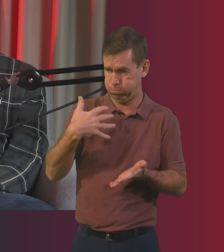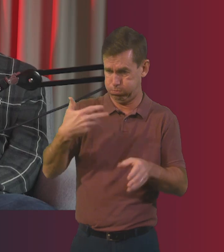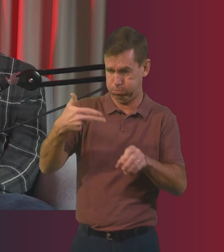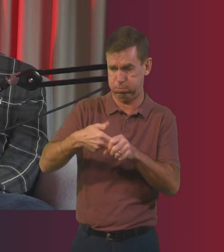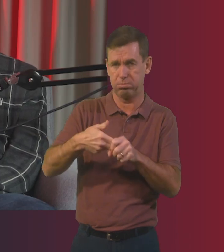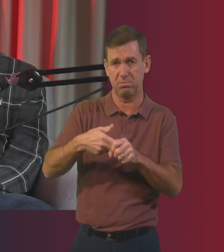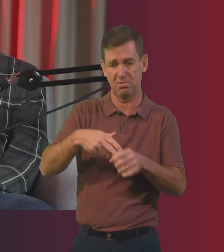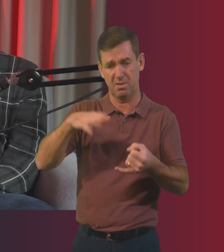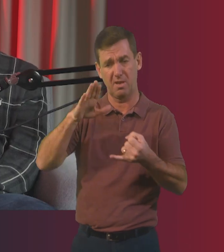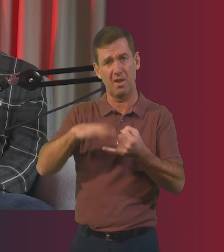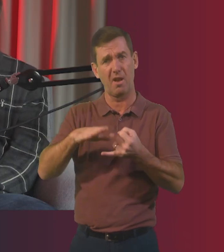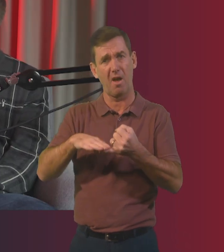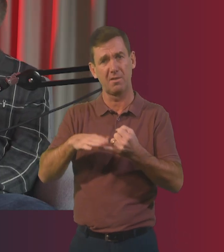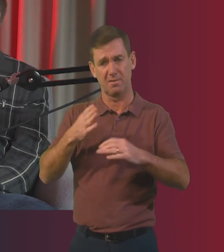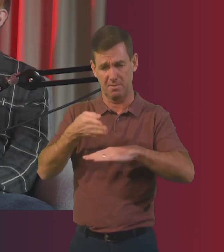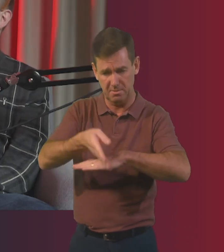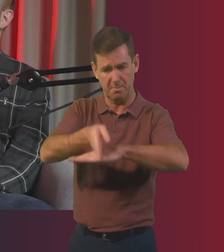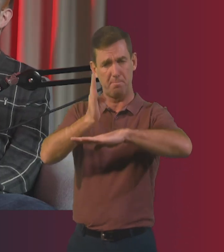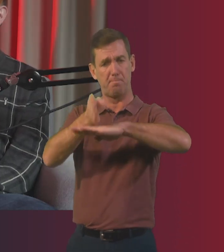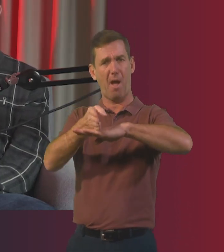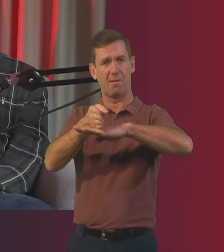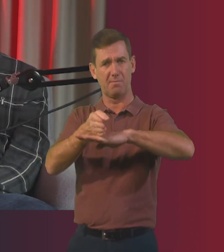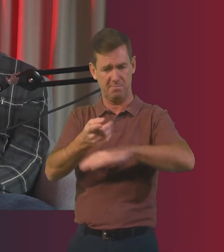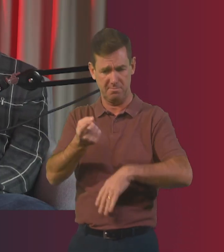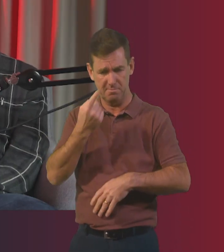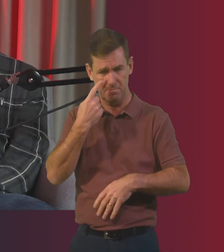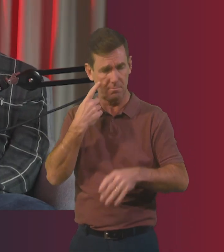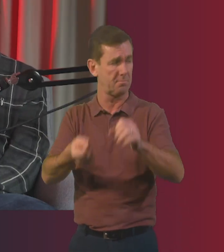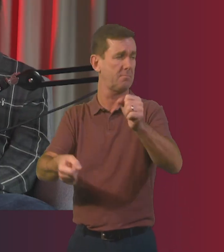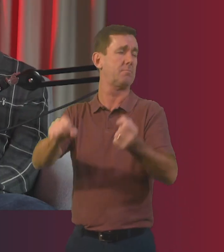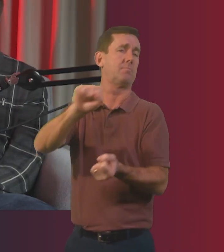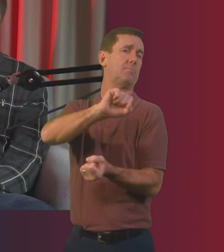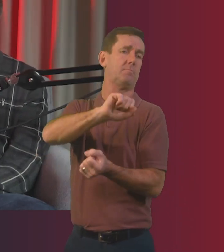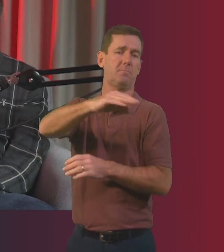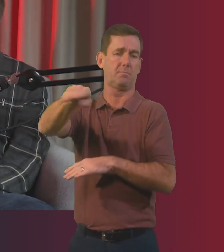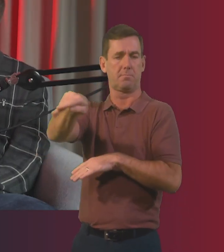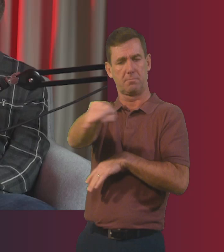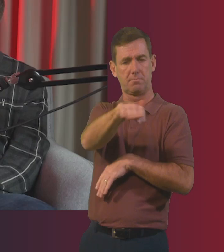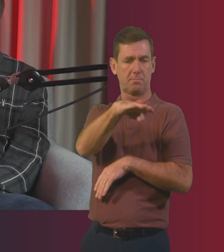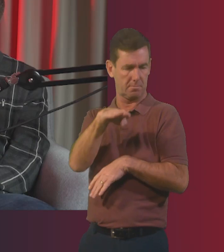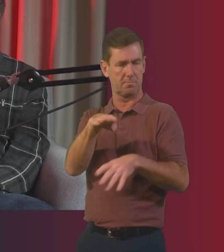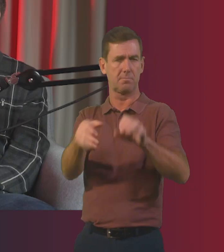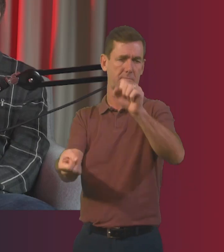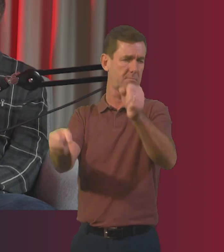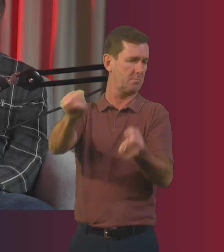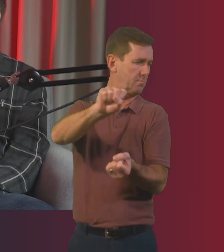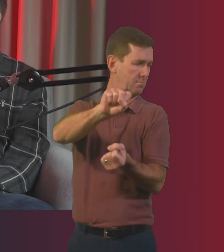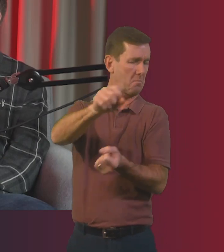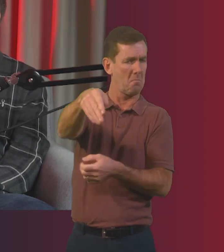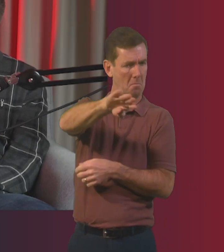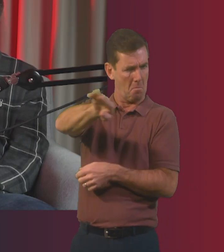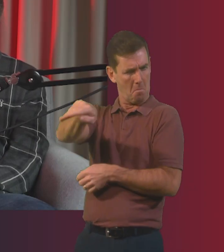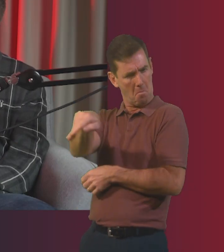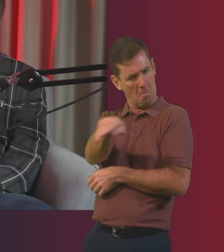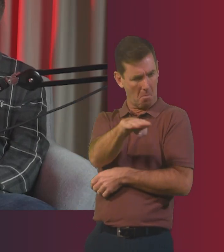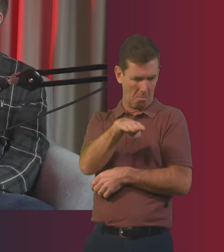just lastly, park it. Just see what it's like to park, because that will give you a good idea of how sort of light the steering is as well. That's something that can